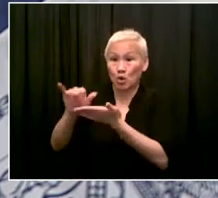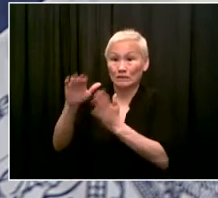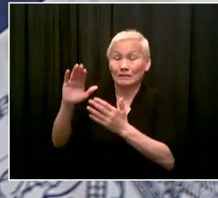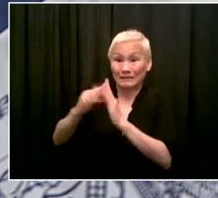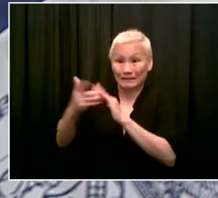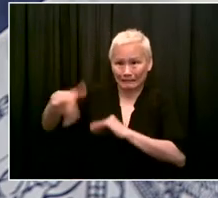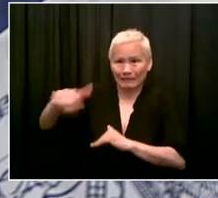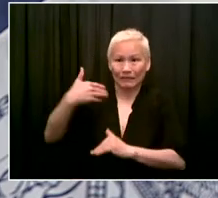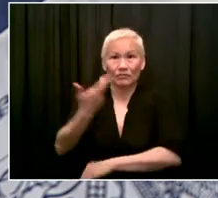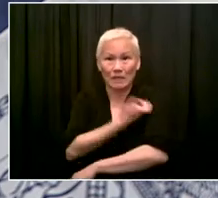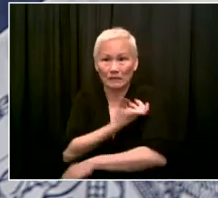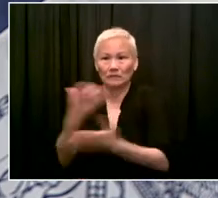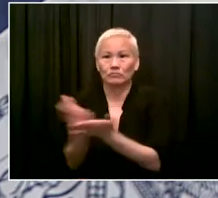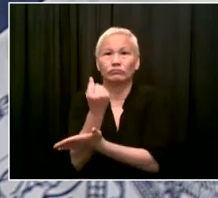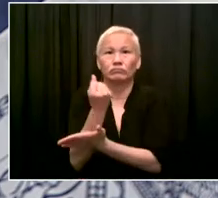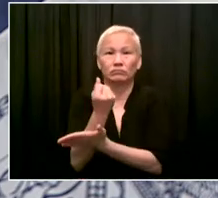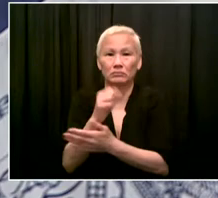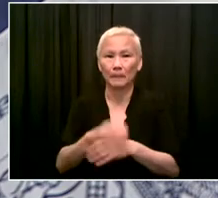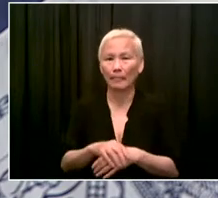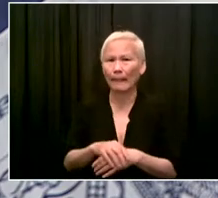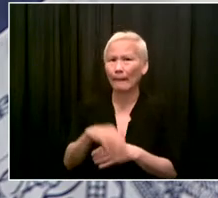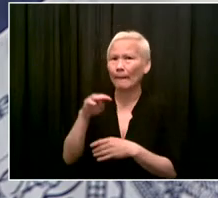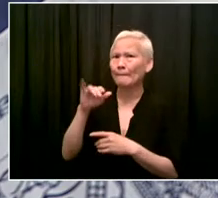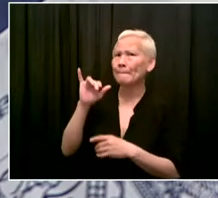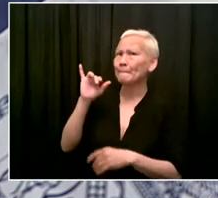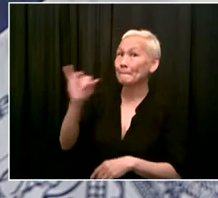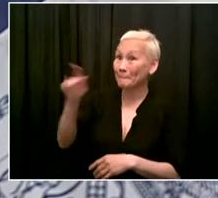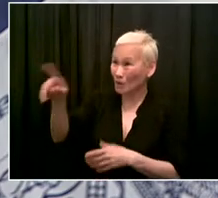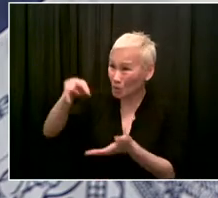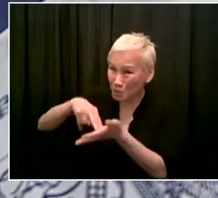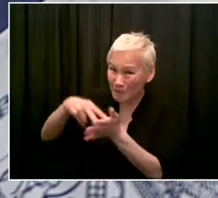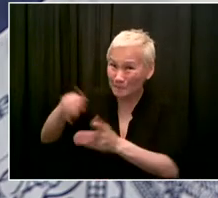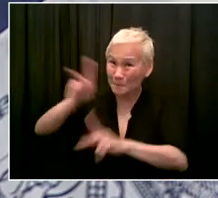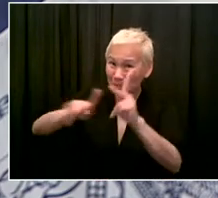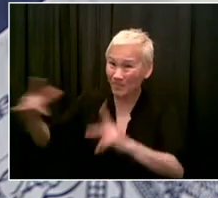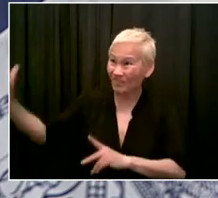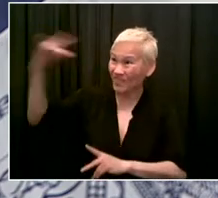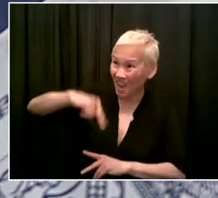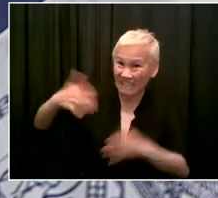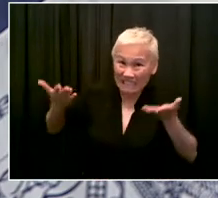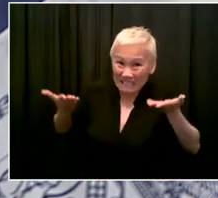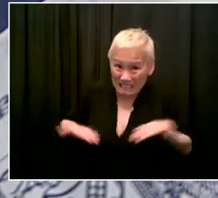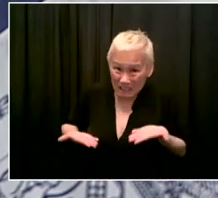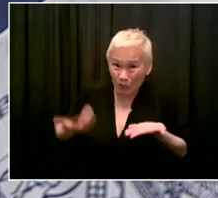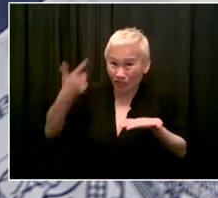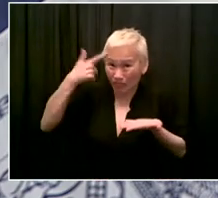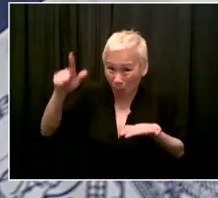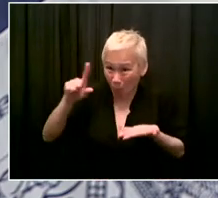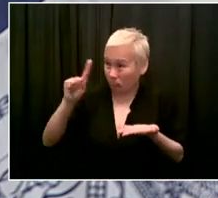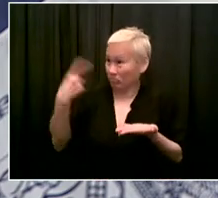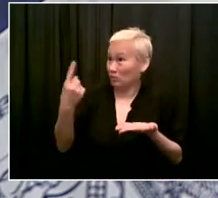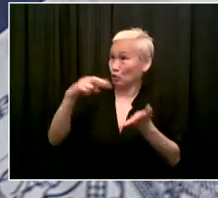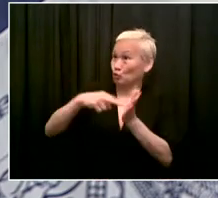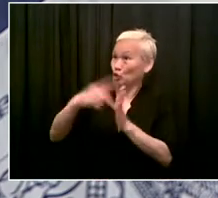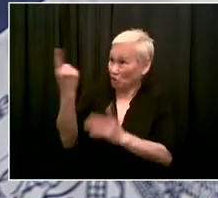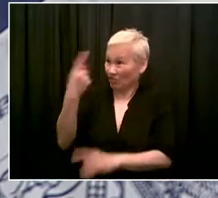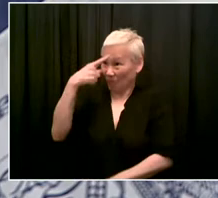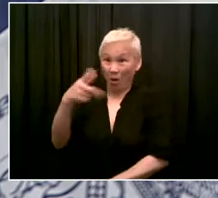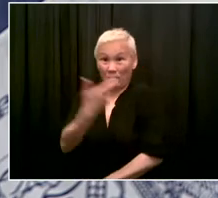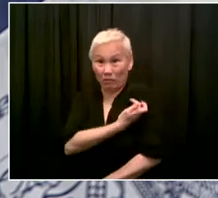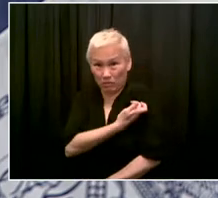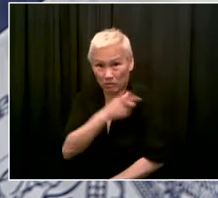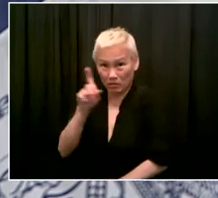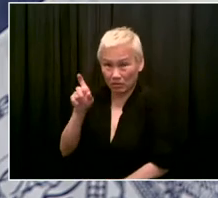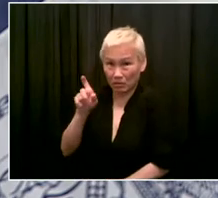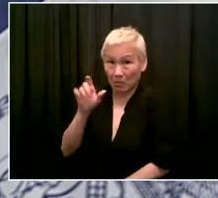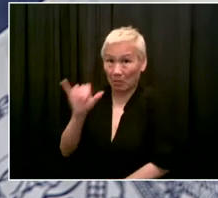vaccinated. Is that what you're saying you've experienced? Correct. Okay. Yes. That's a new, I have not heard that report before. I don't want to miss the meaning